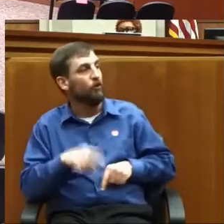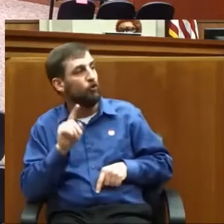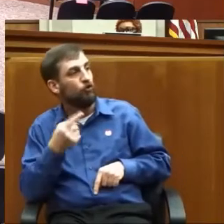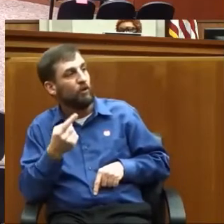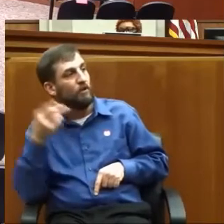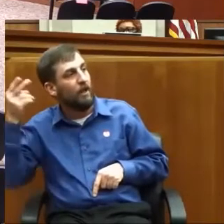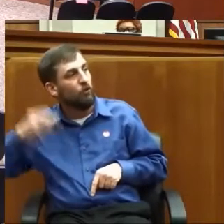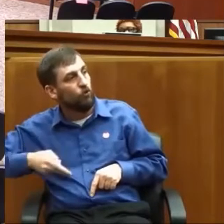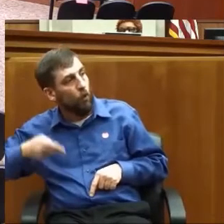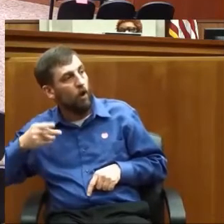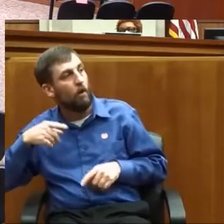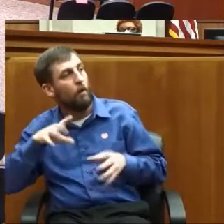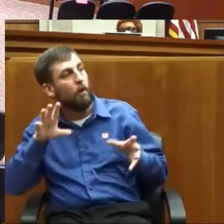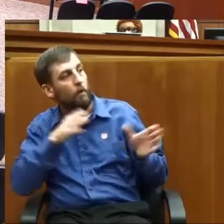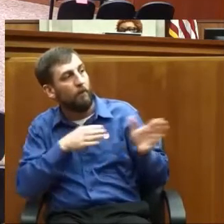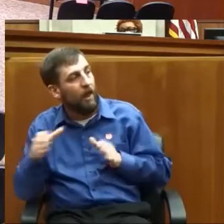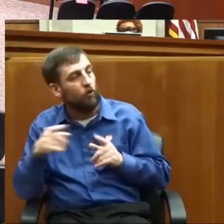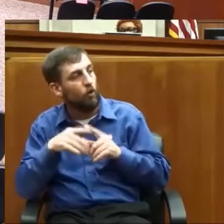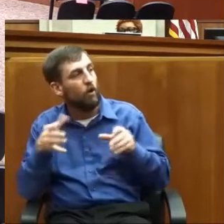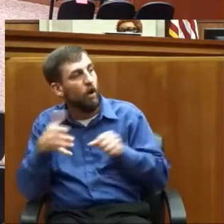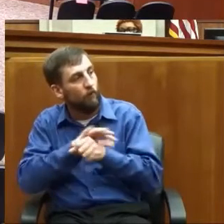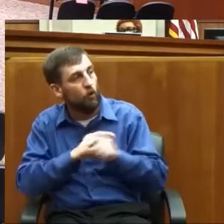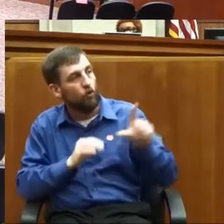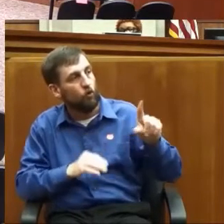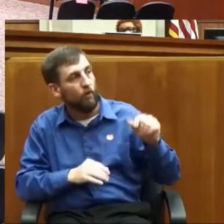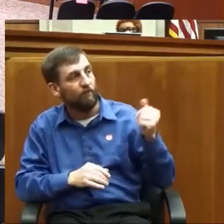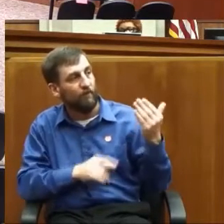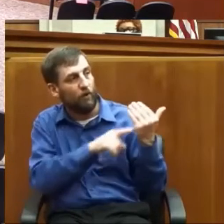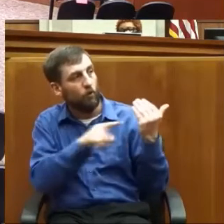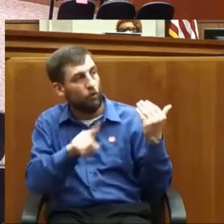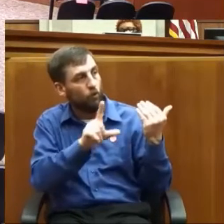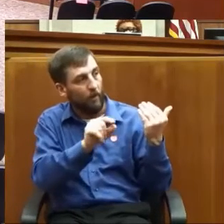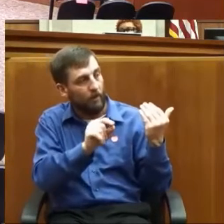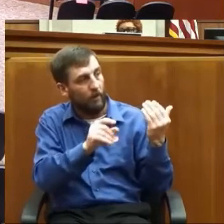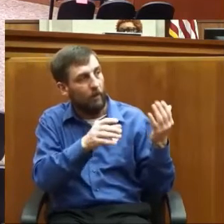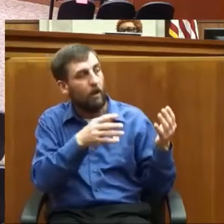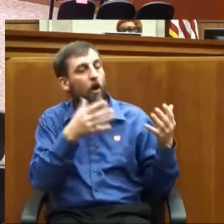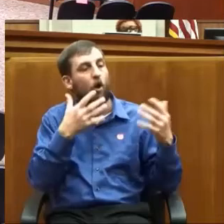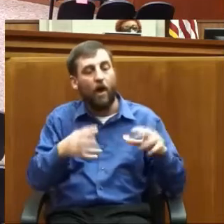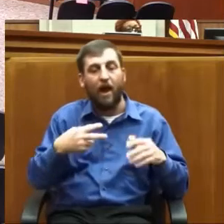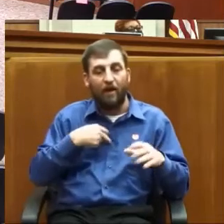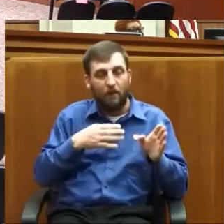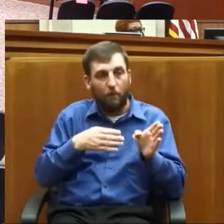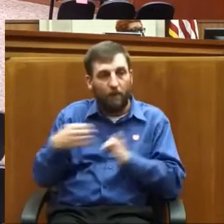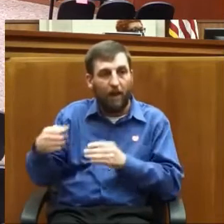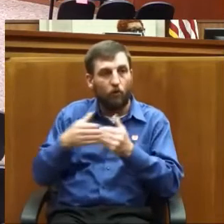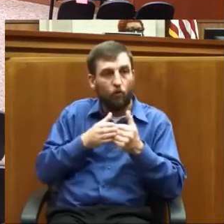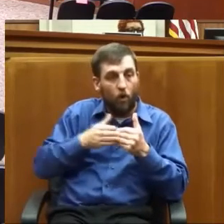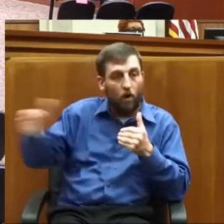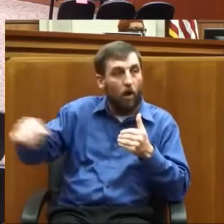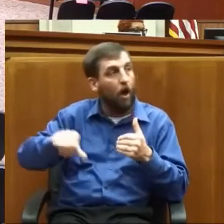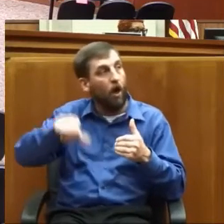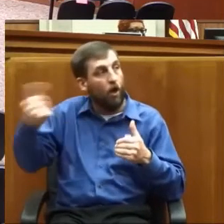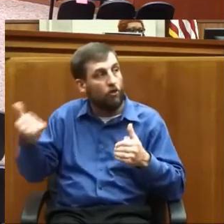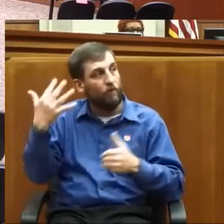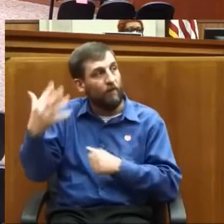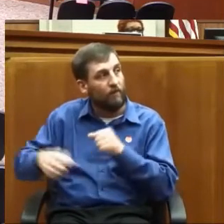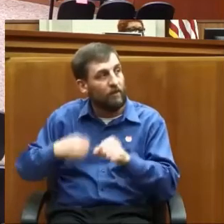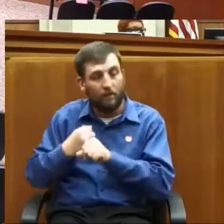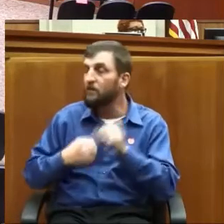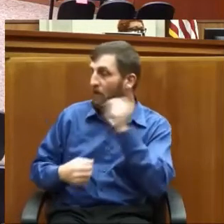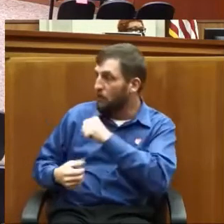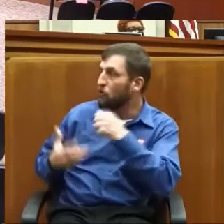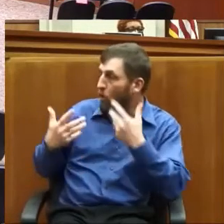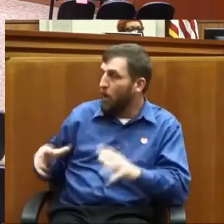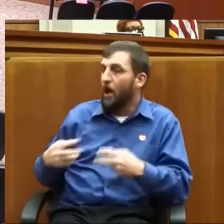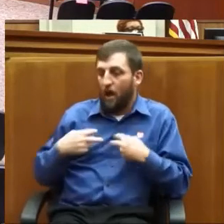just historical. This is for the plan that covered 2015-20. Yes. And then we have strategic plan going forward another 5 years? Yes,